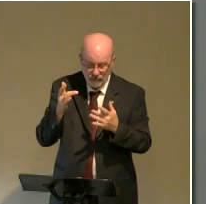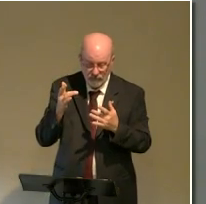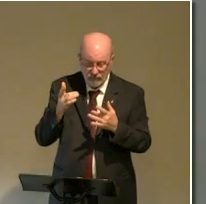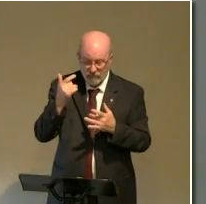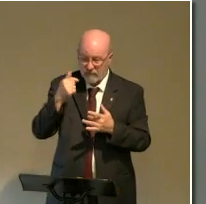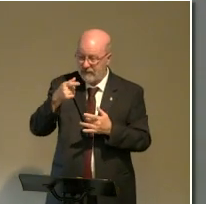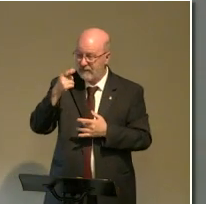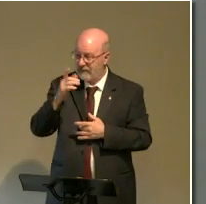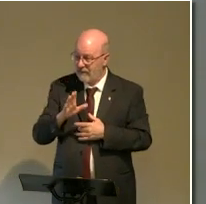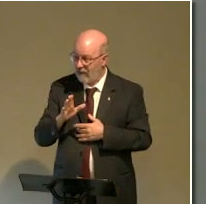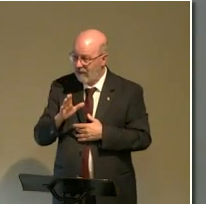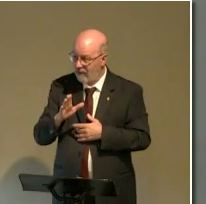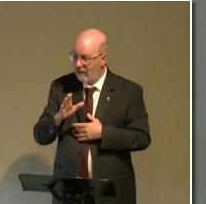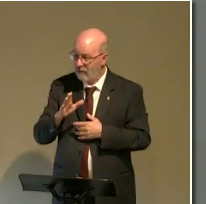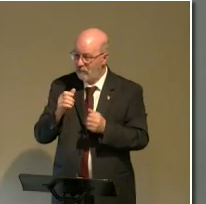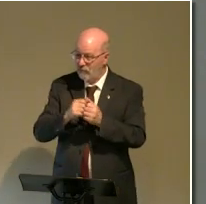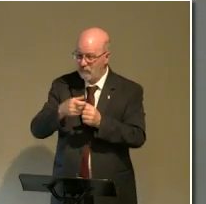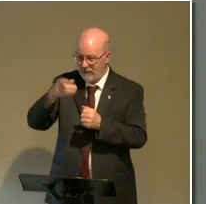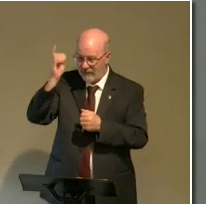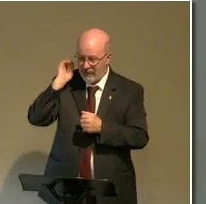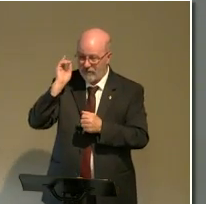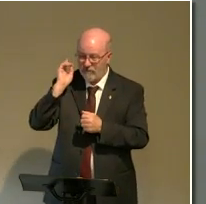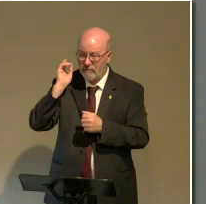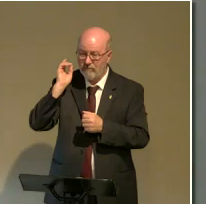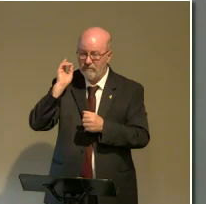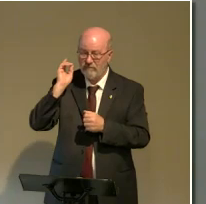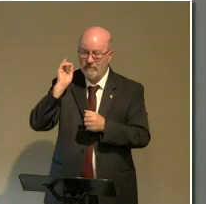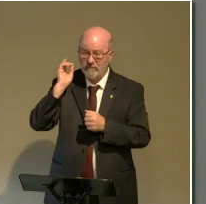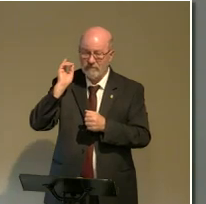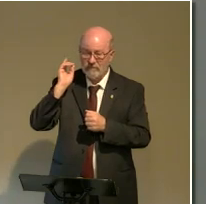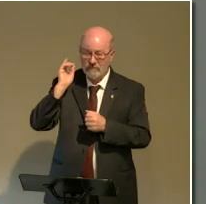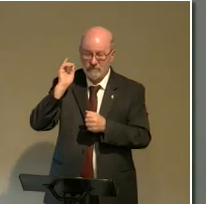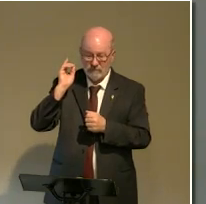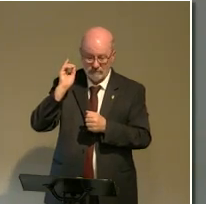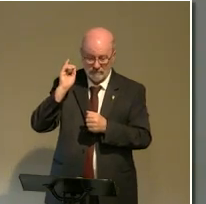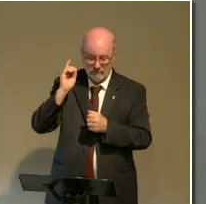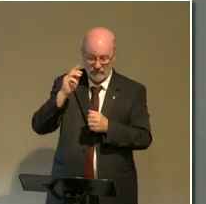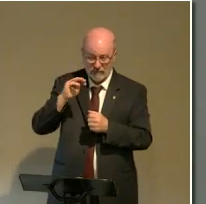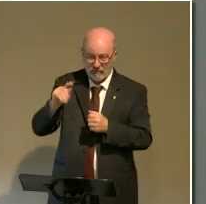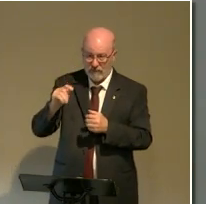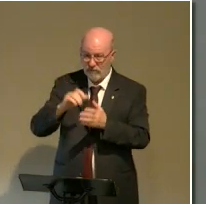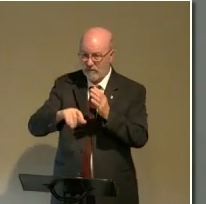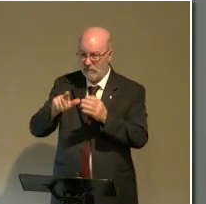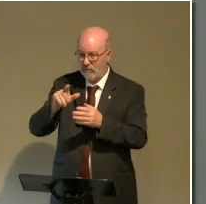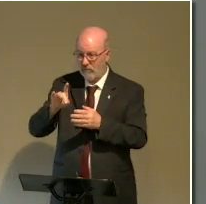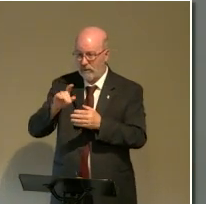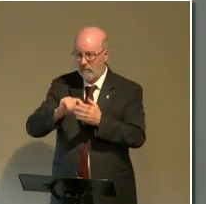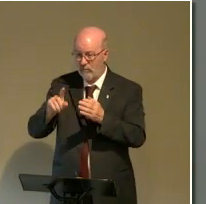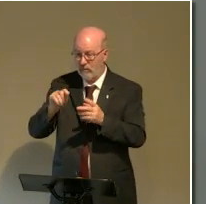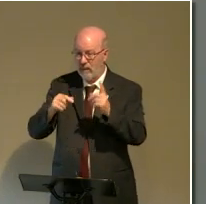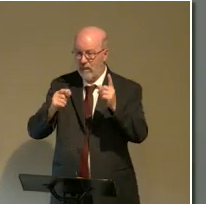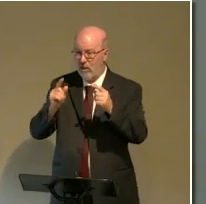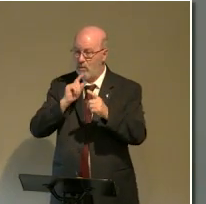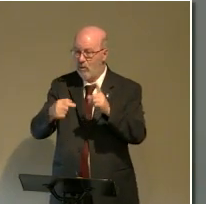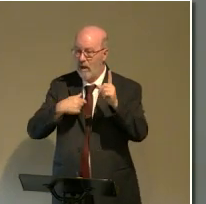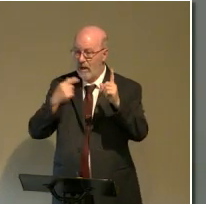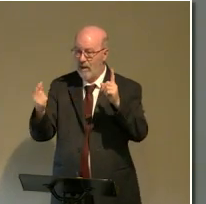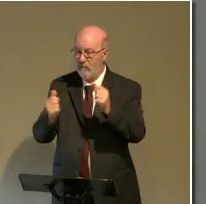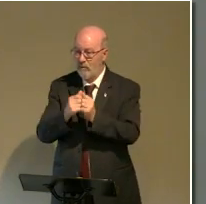Because God was with Daniel. Okay, so in Matthew 28:20, it says, lo, I am with you